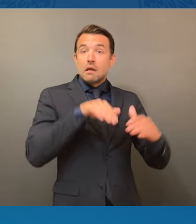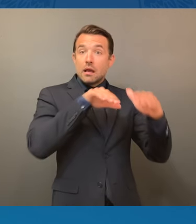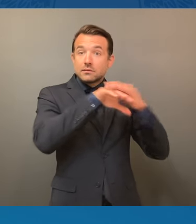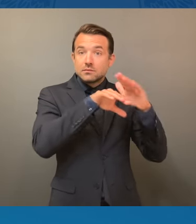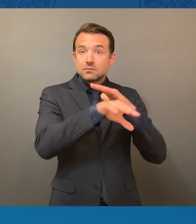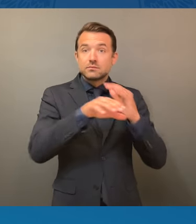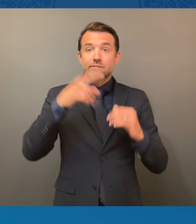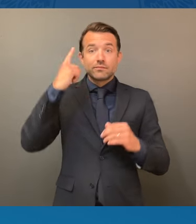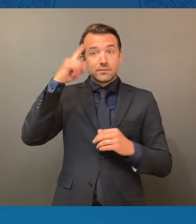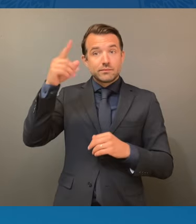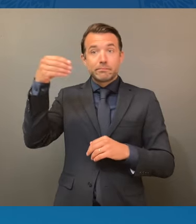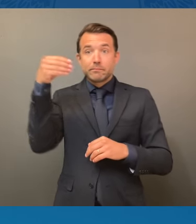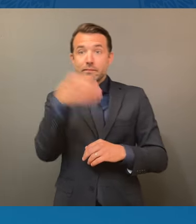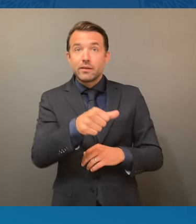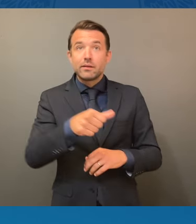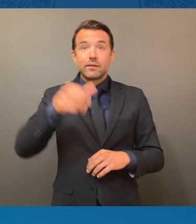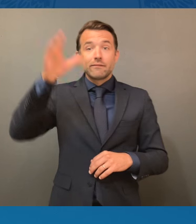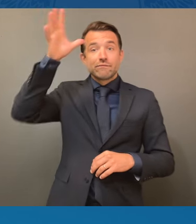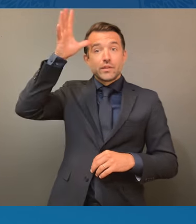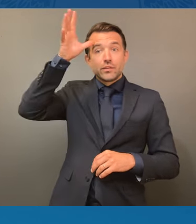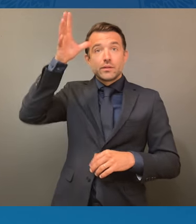leave, and